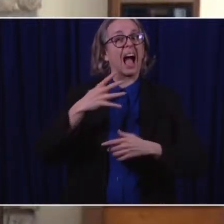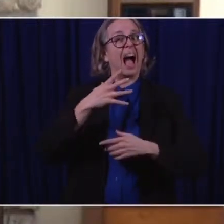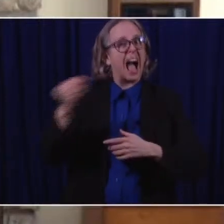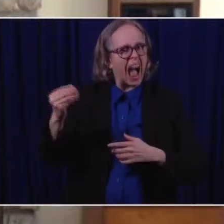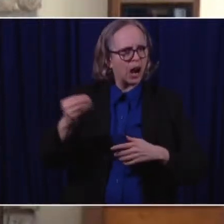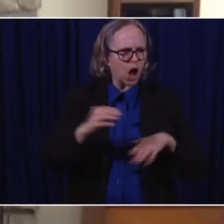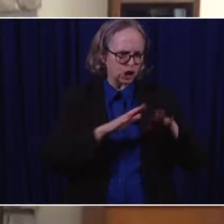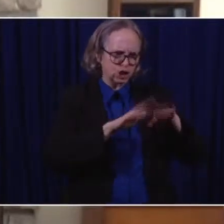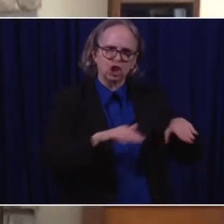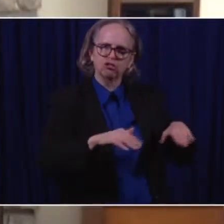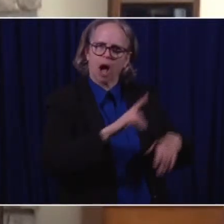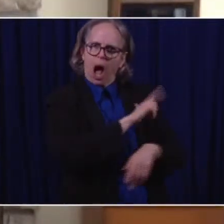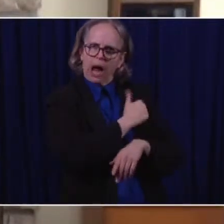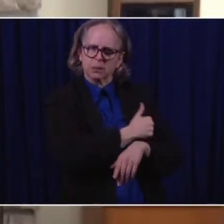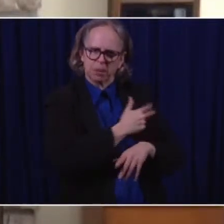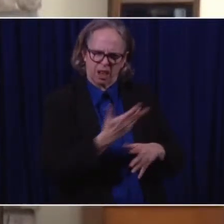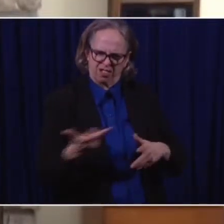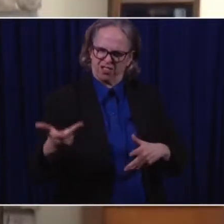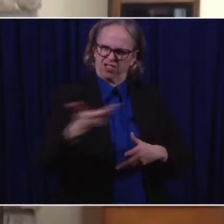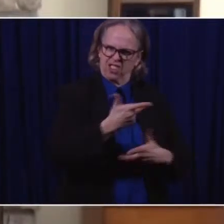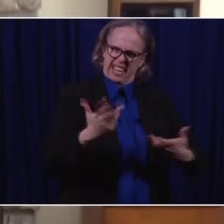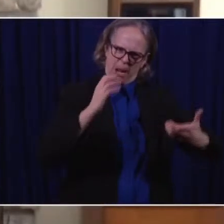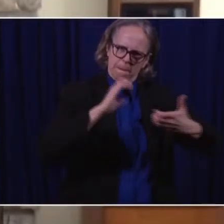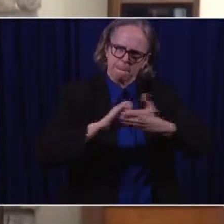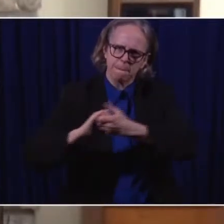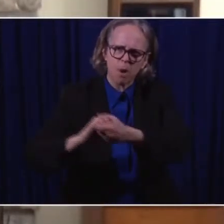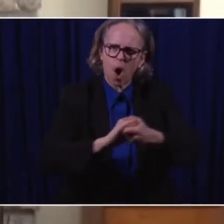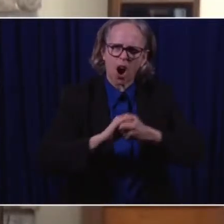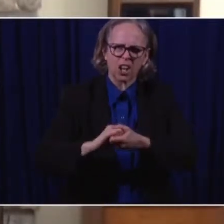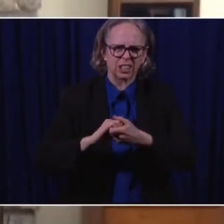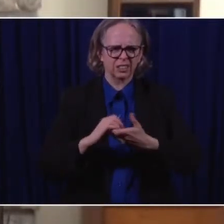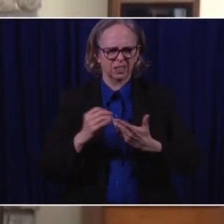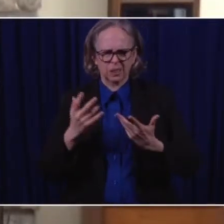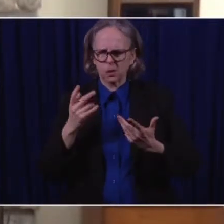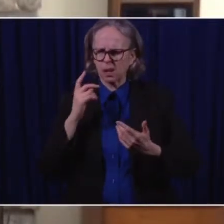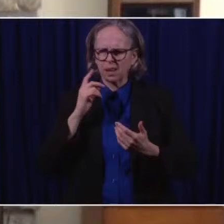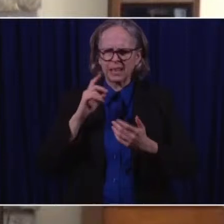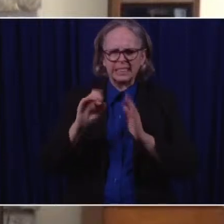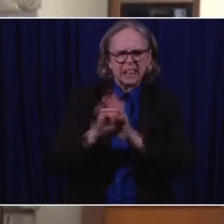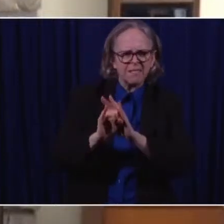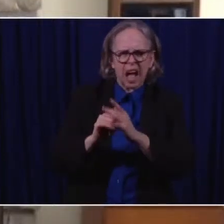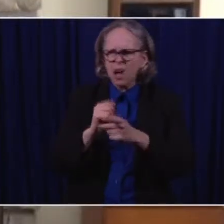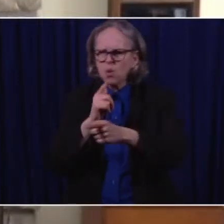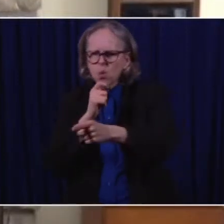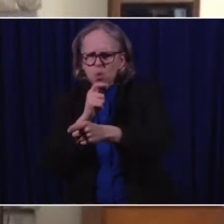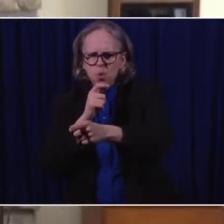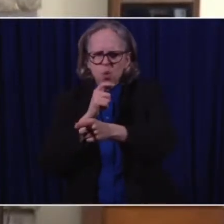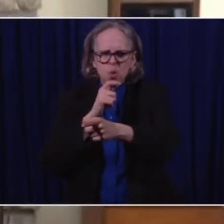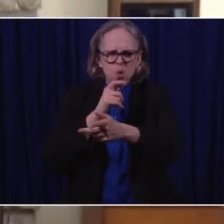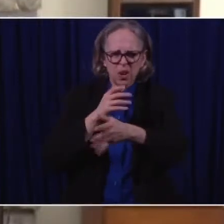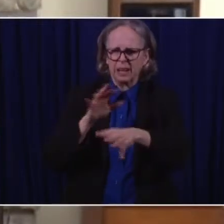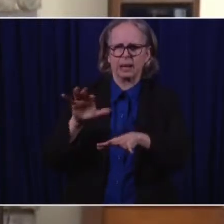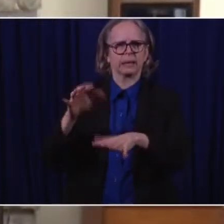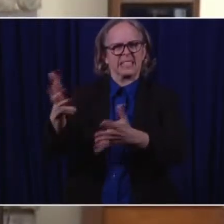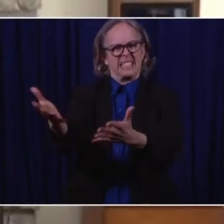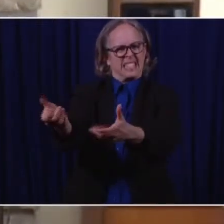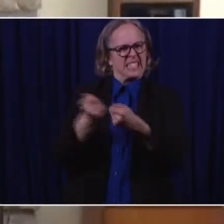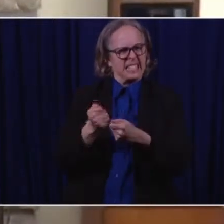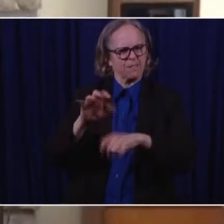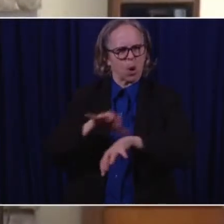over the last 3 weeks to identify, to schedule, transport, and vaccinate this